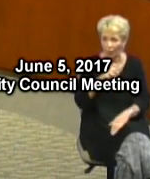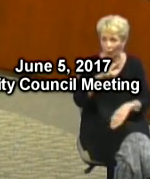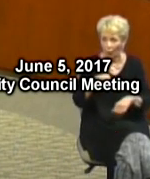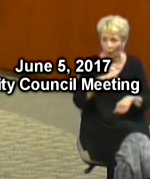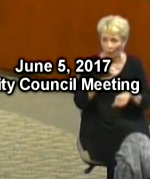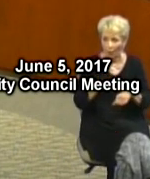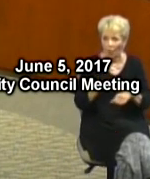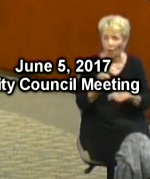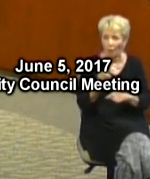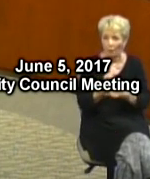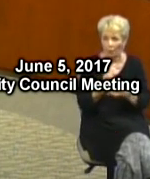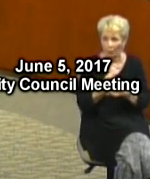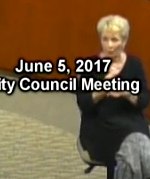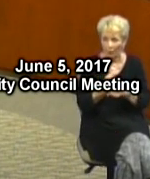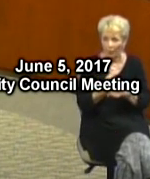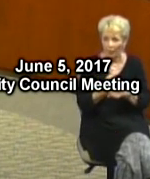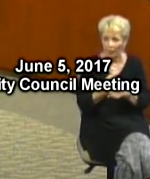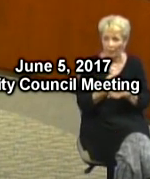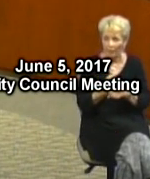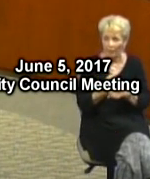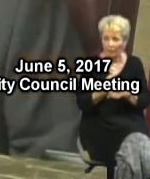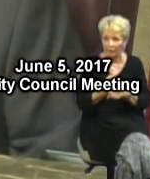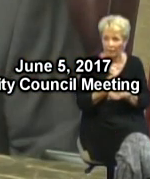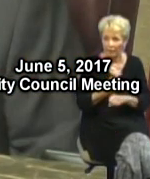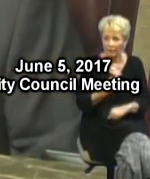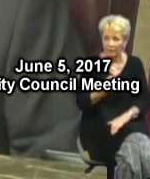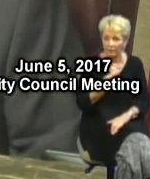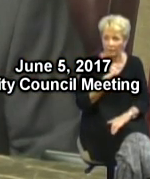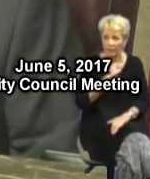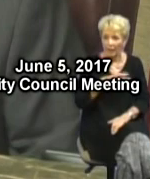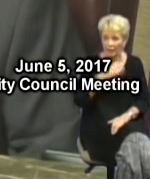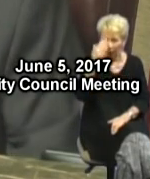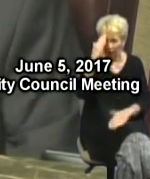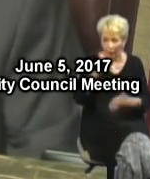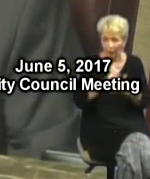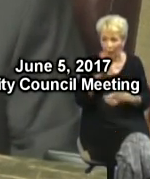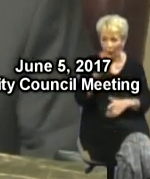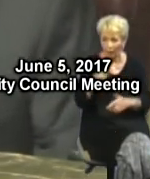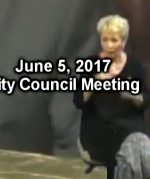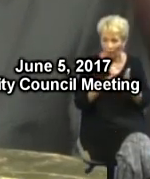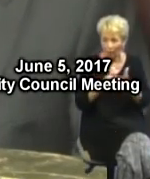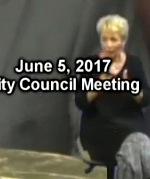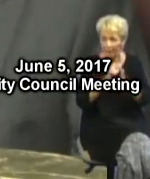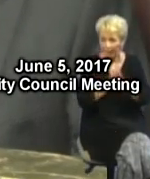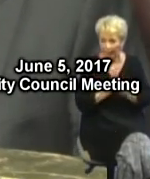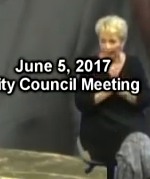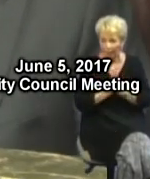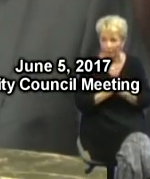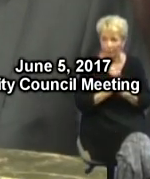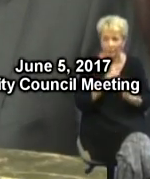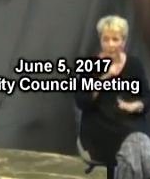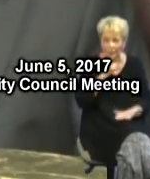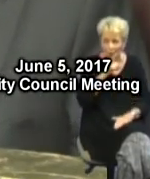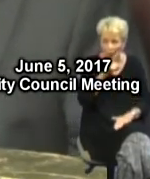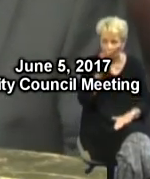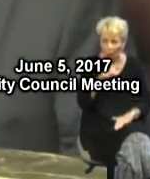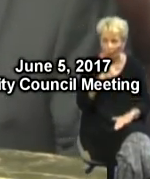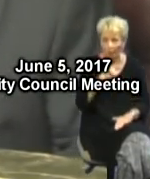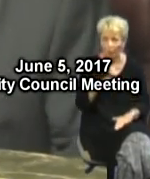an appropriate line of inquiry. I know that question is often asked. The real question is